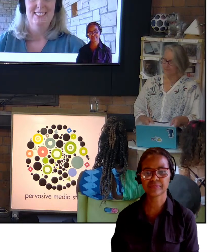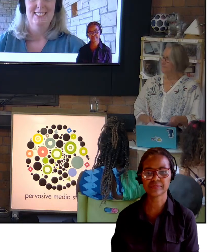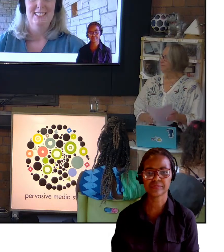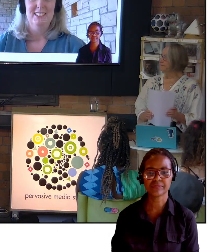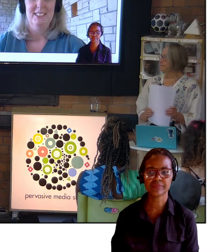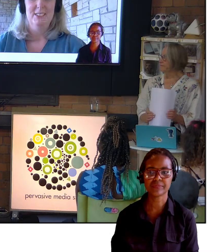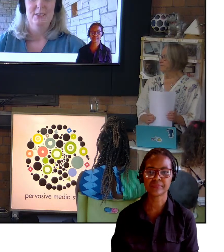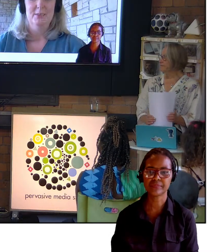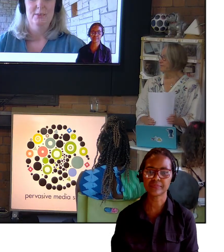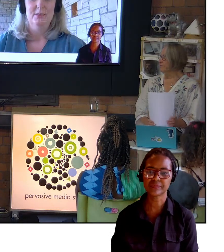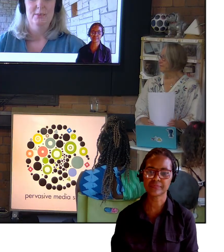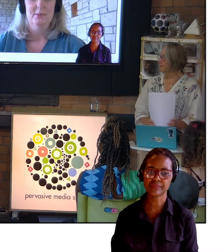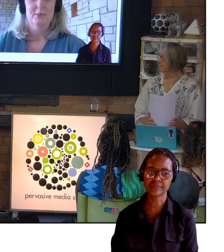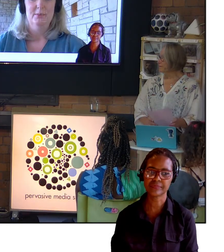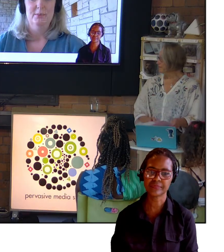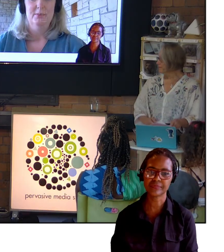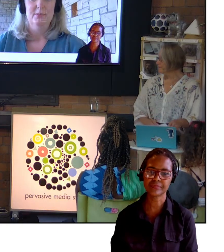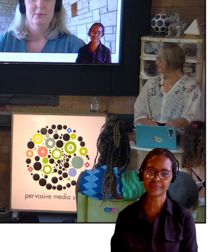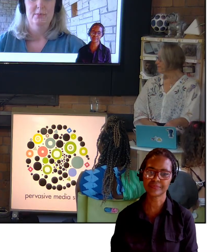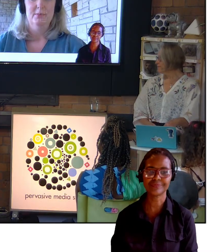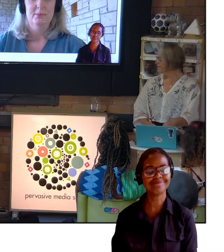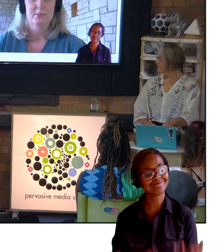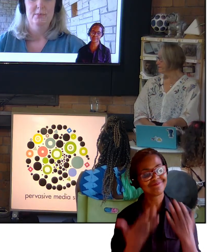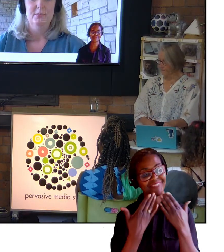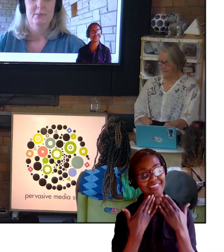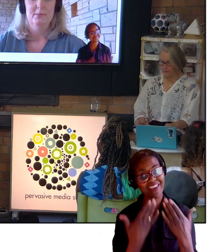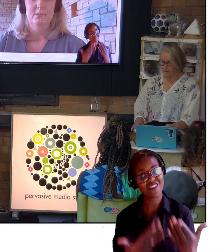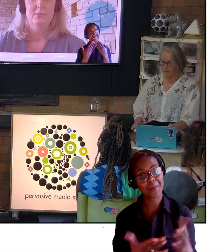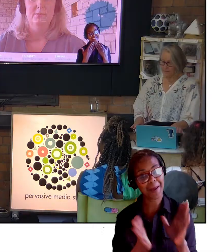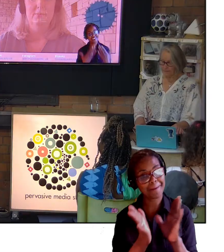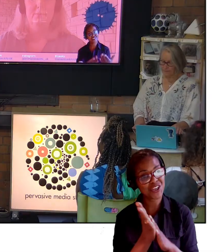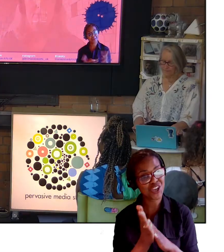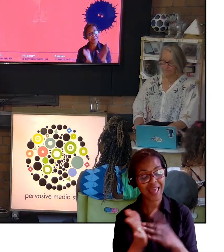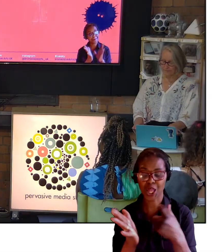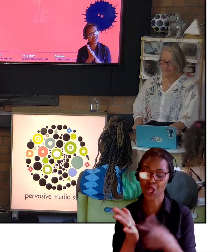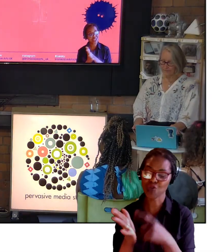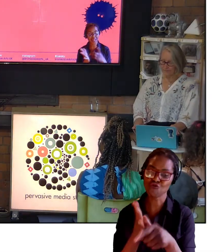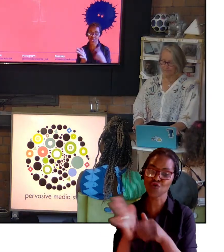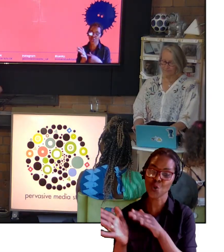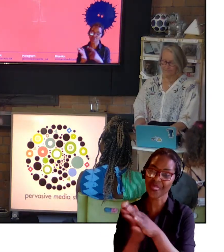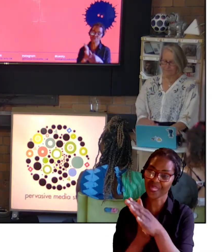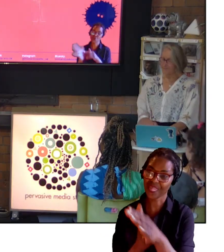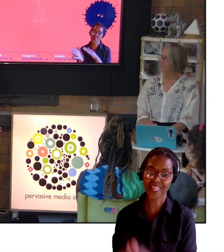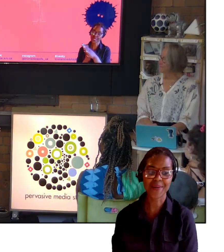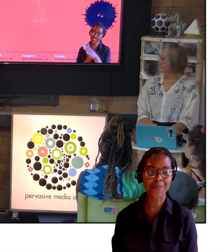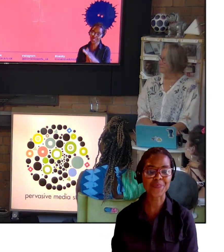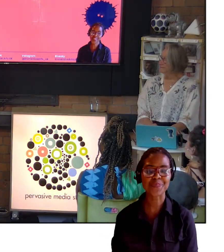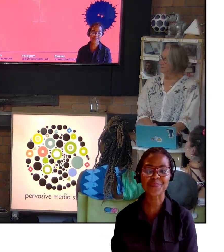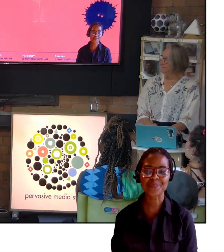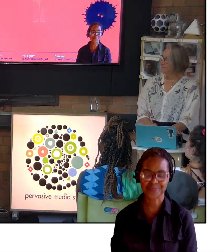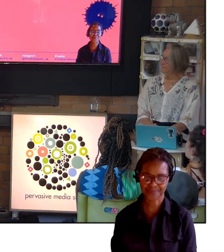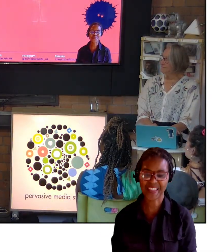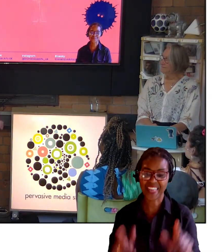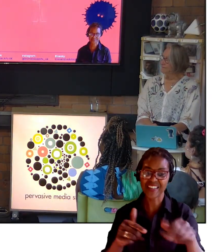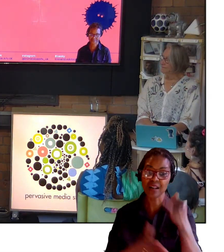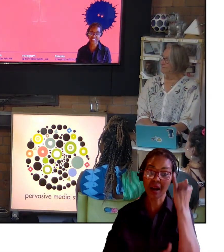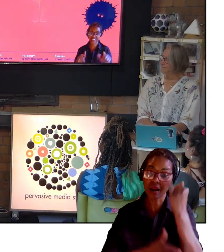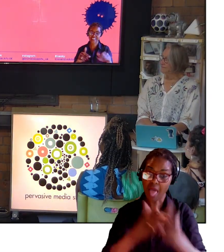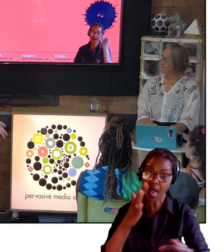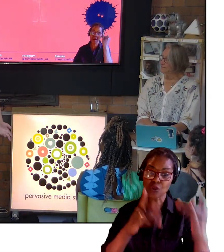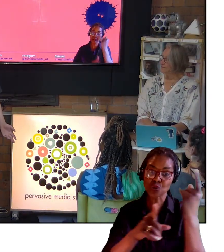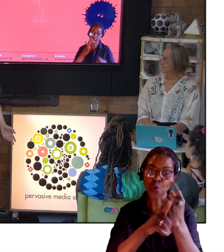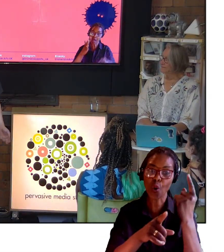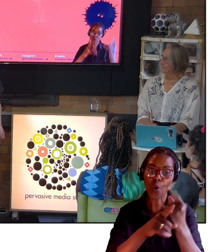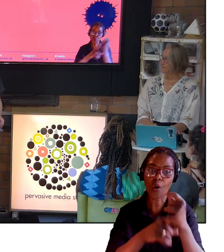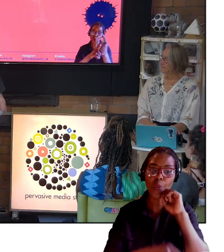All right. Thank you very much, Michelle and Ruth. Before you all go, please remember this is the last talk of the summer. We'll be back in September with a